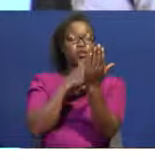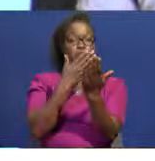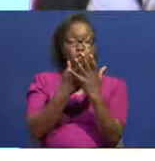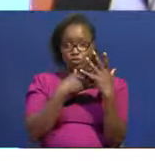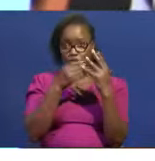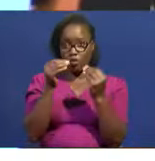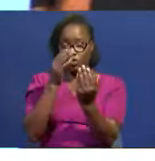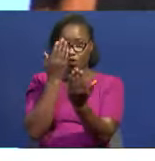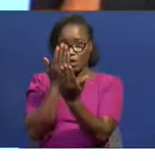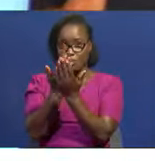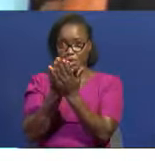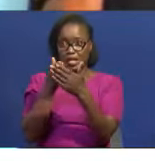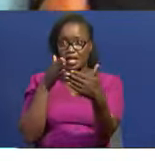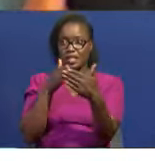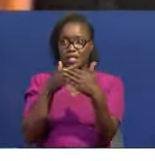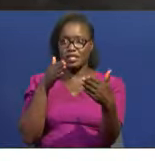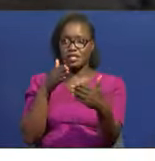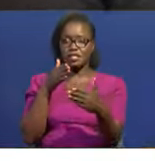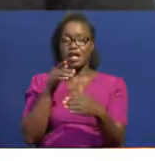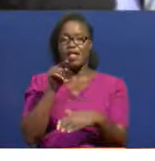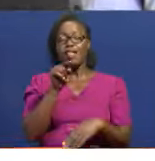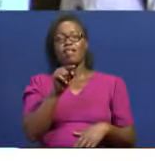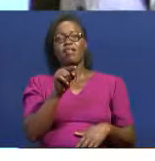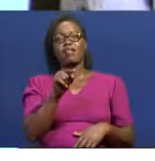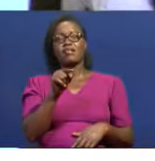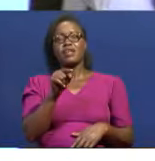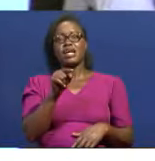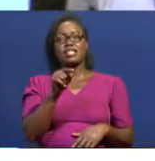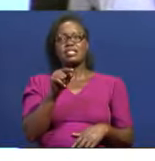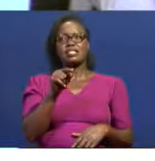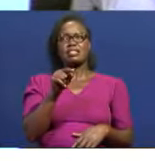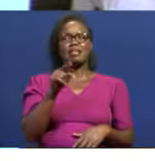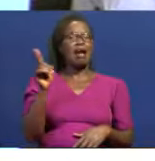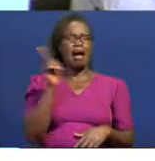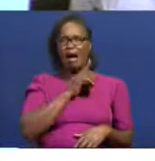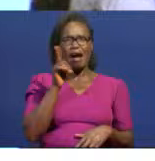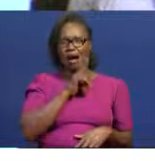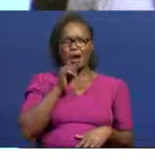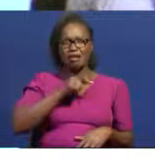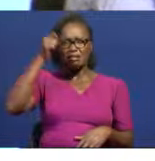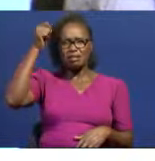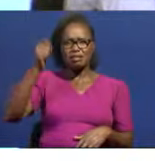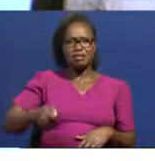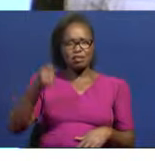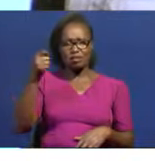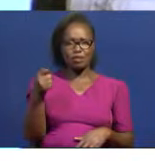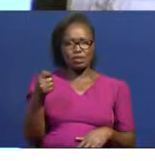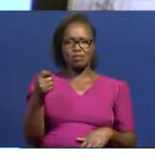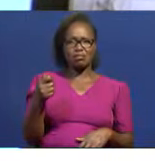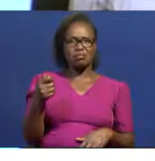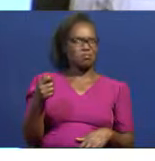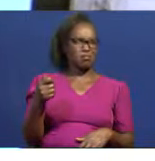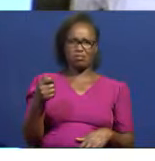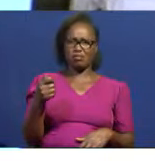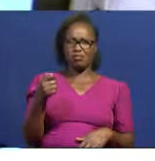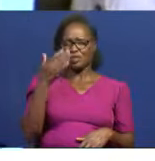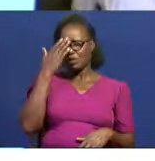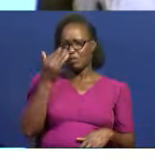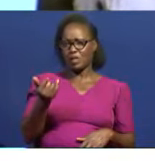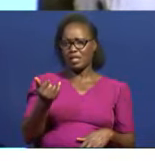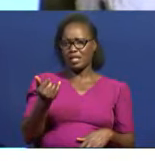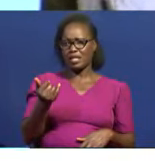to appeal against that draconian ruling, because the ruling